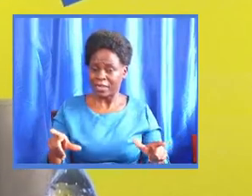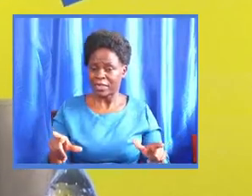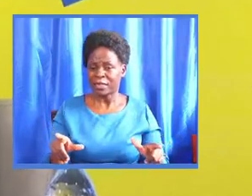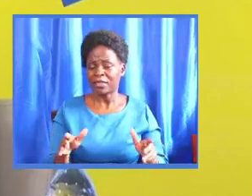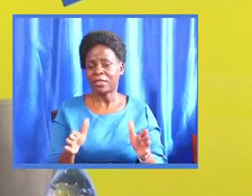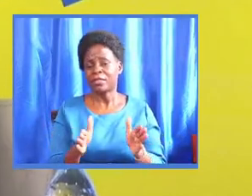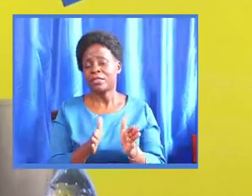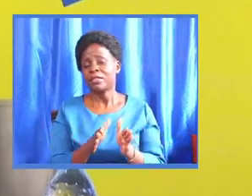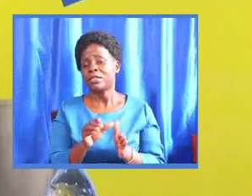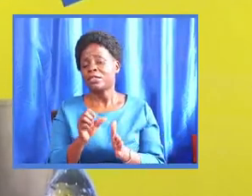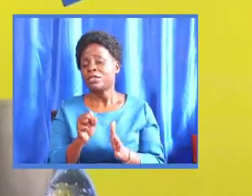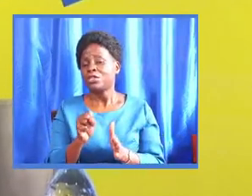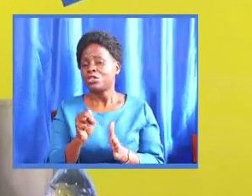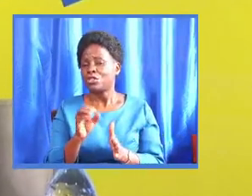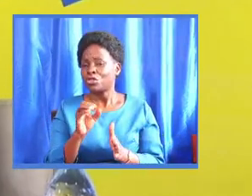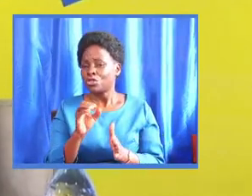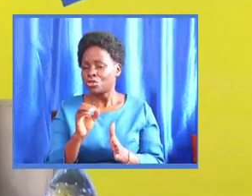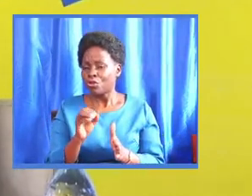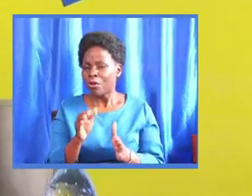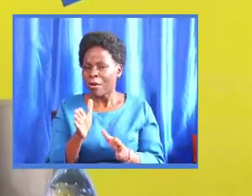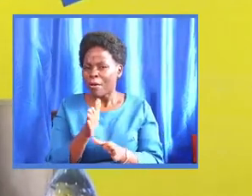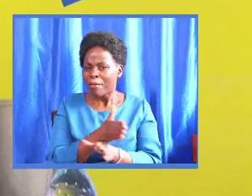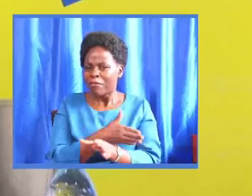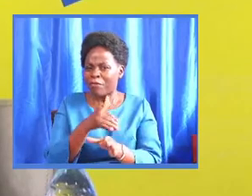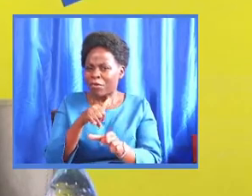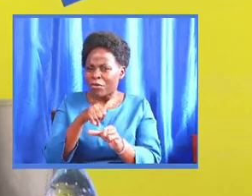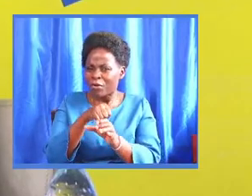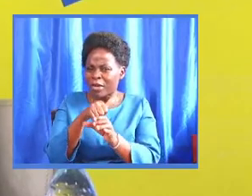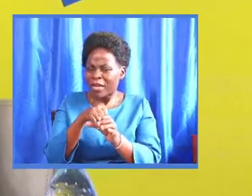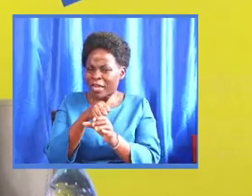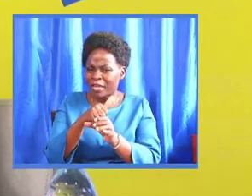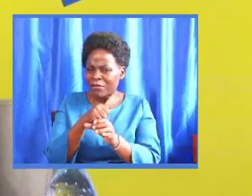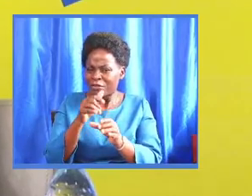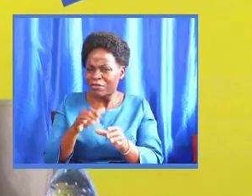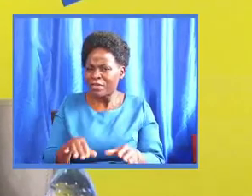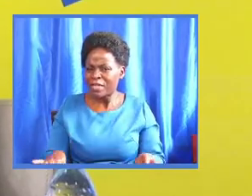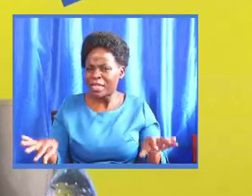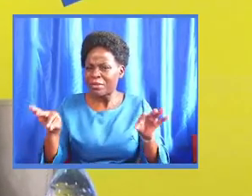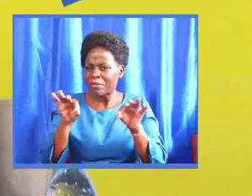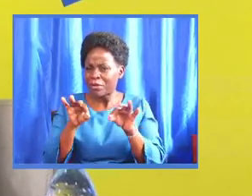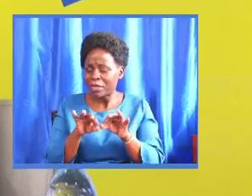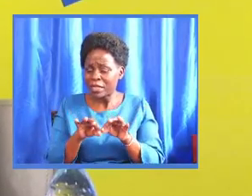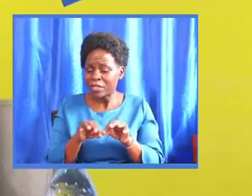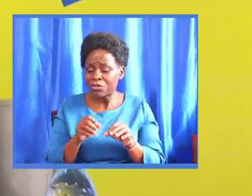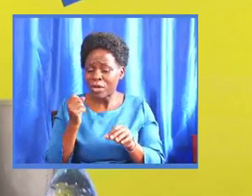So before you get involved in any development, it's important to understand the tenure,